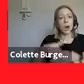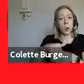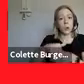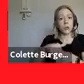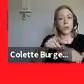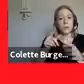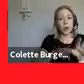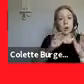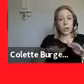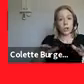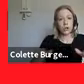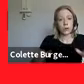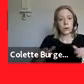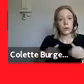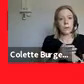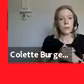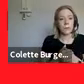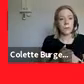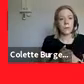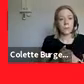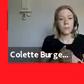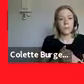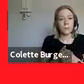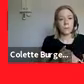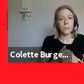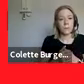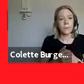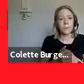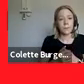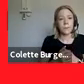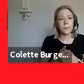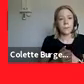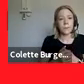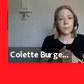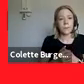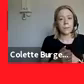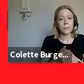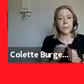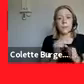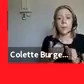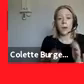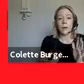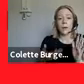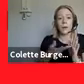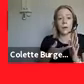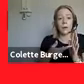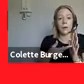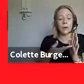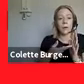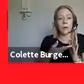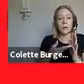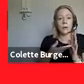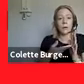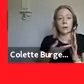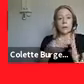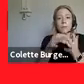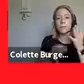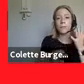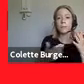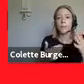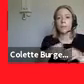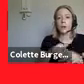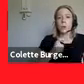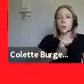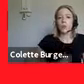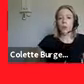young children, and we'll end with a couple of thoughts about the role of